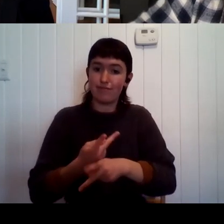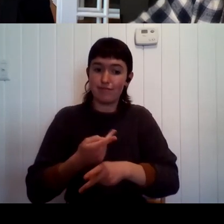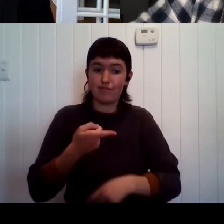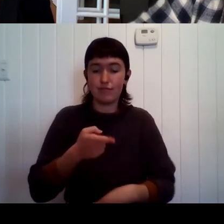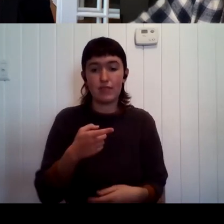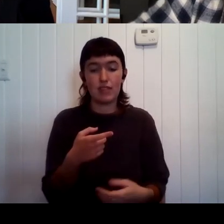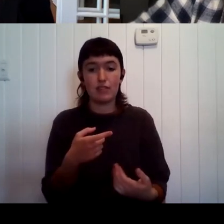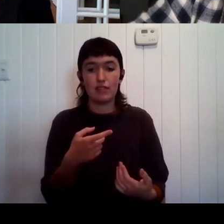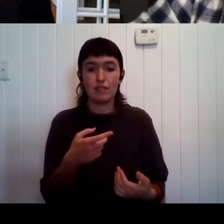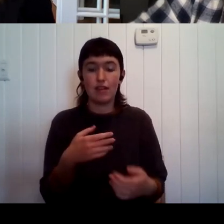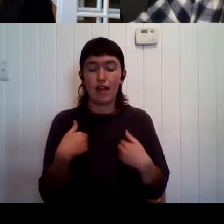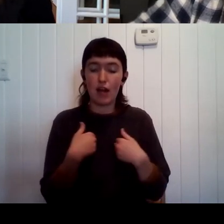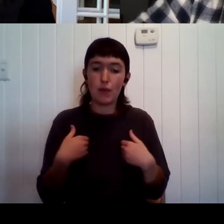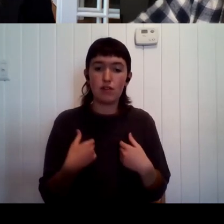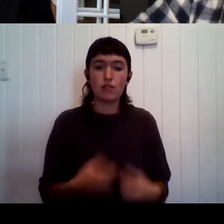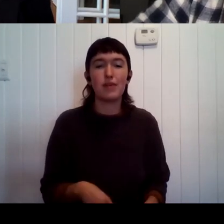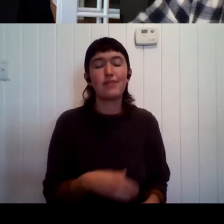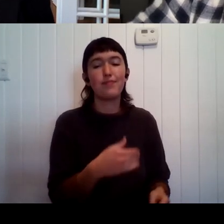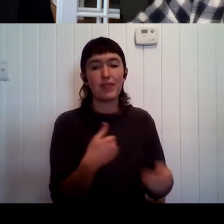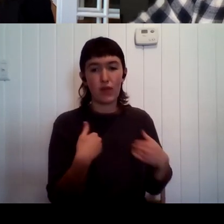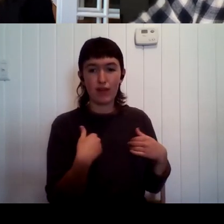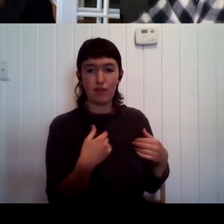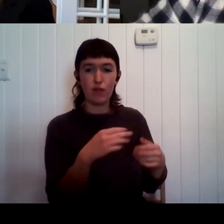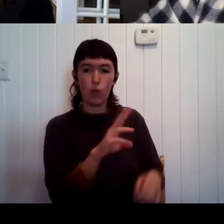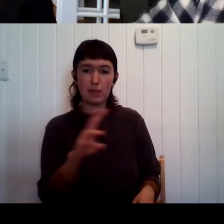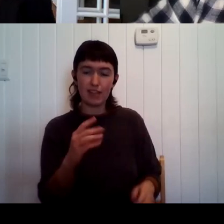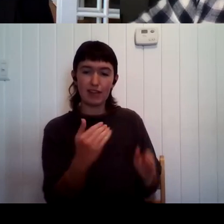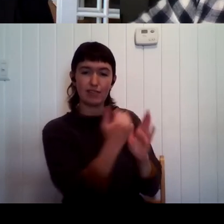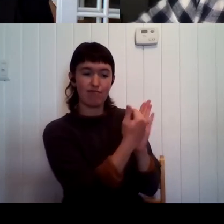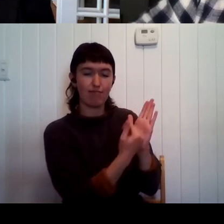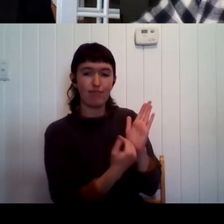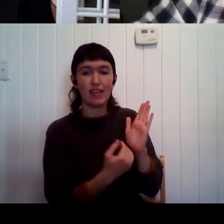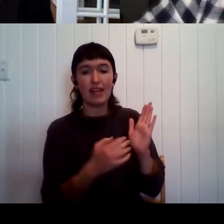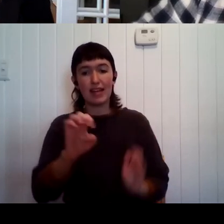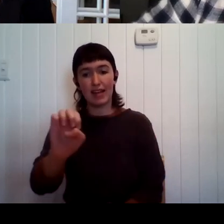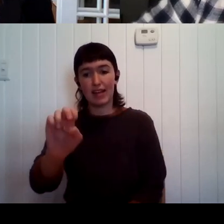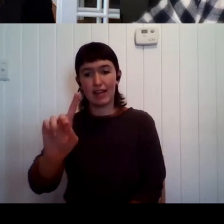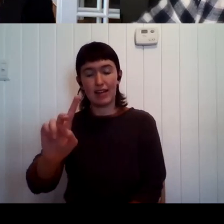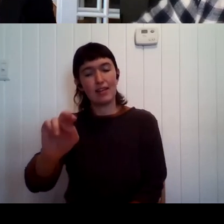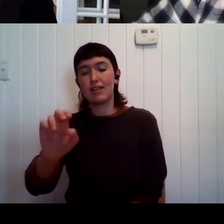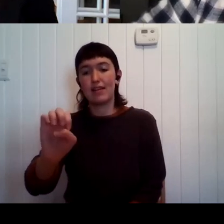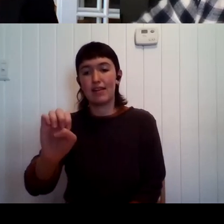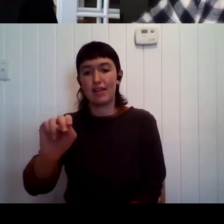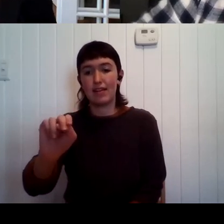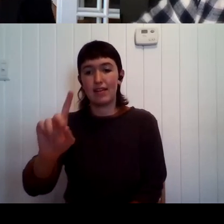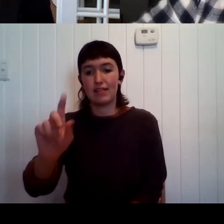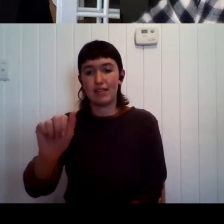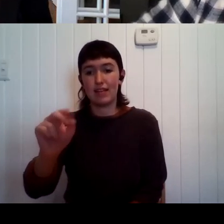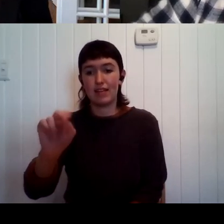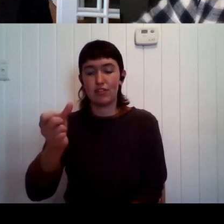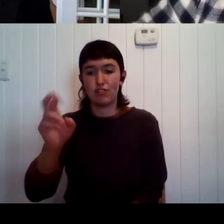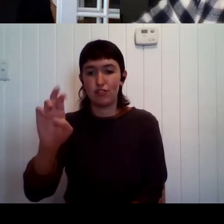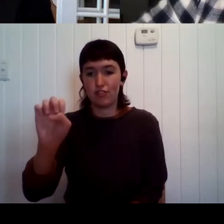that list the highly endangered, the critically endangered species. So I do recommend you look at that and